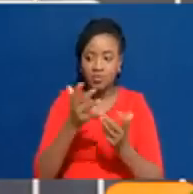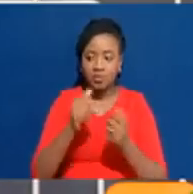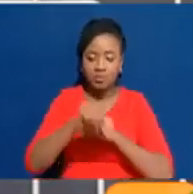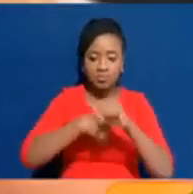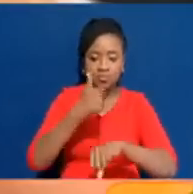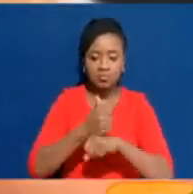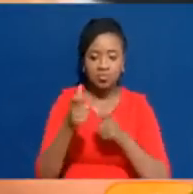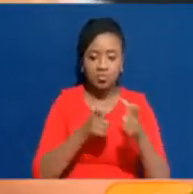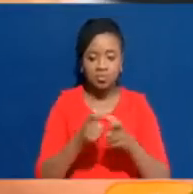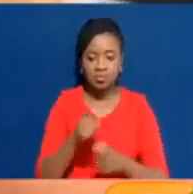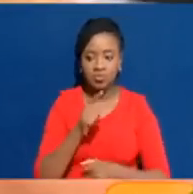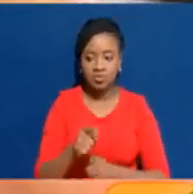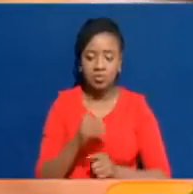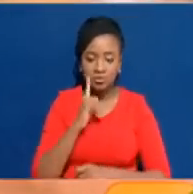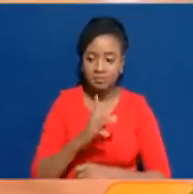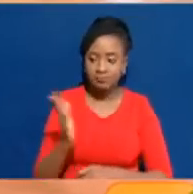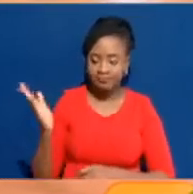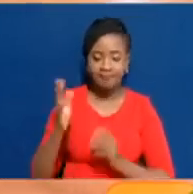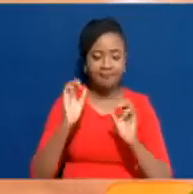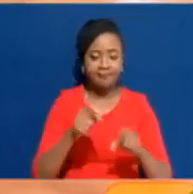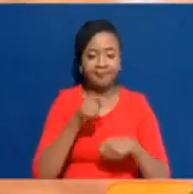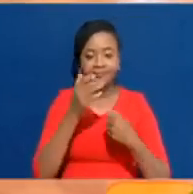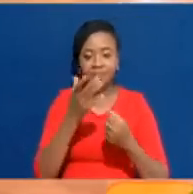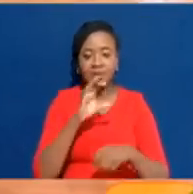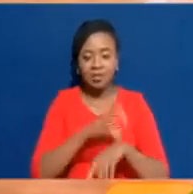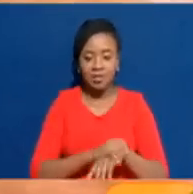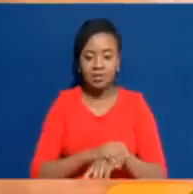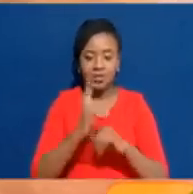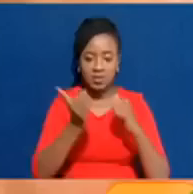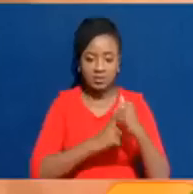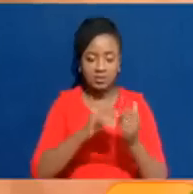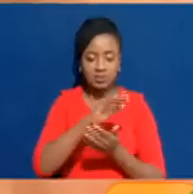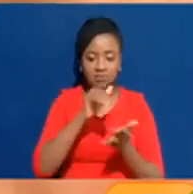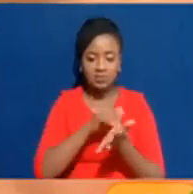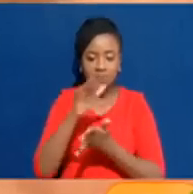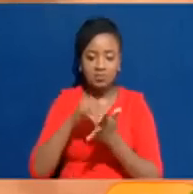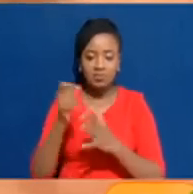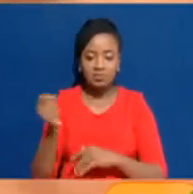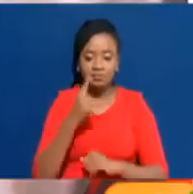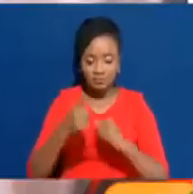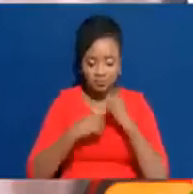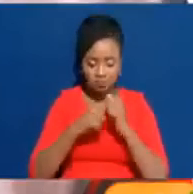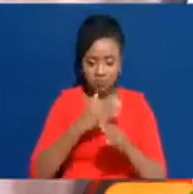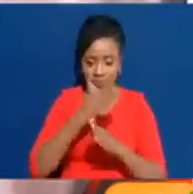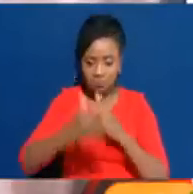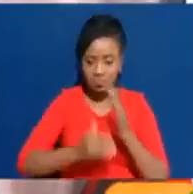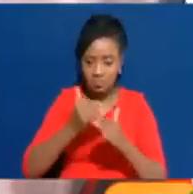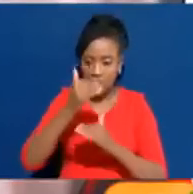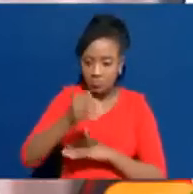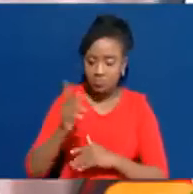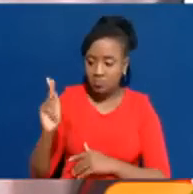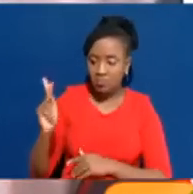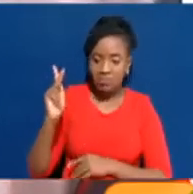HIV infections. The rings will be available in the six earmarked facilities by end of June after they receive clearance from the